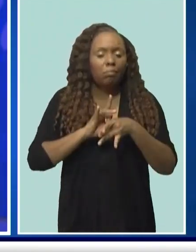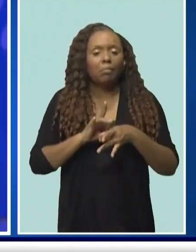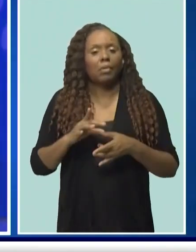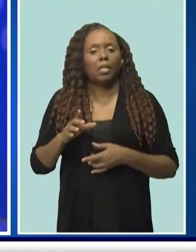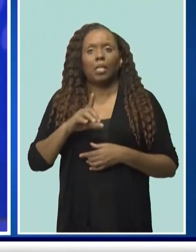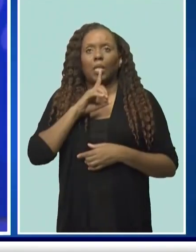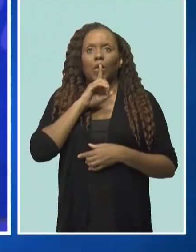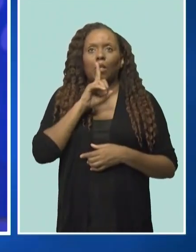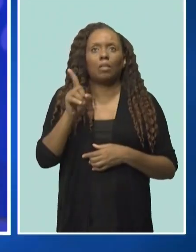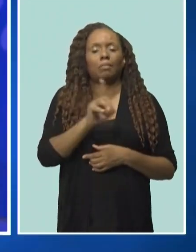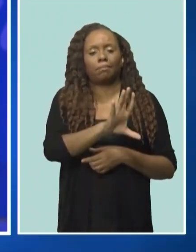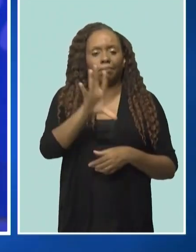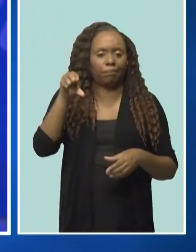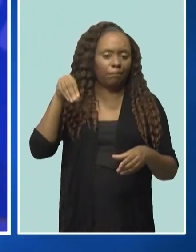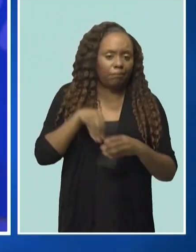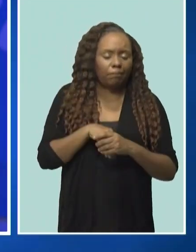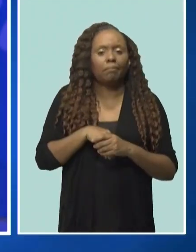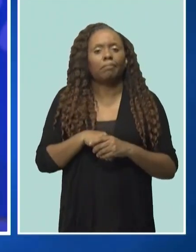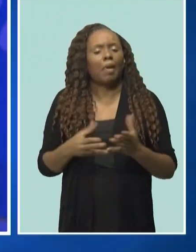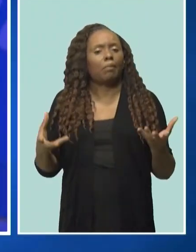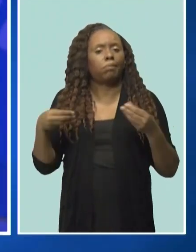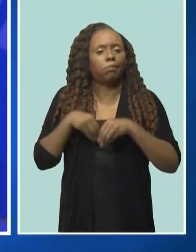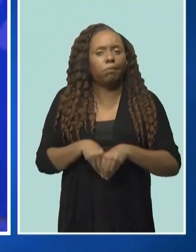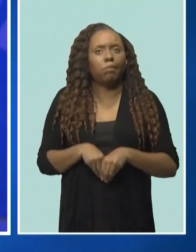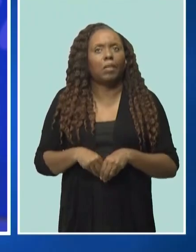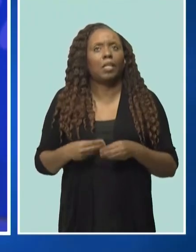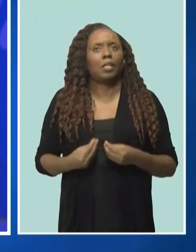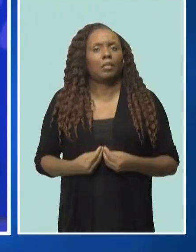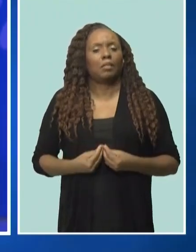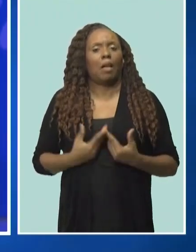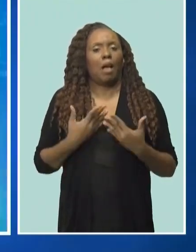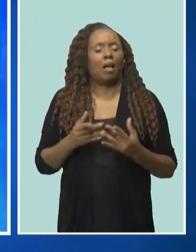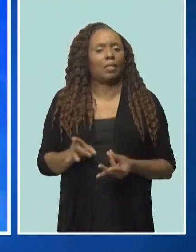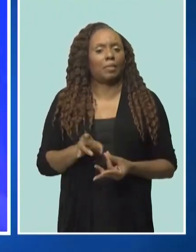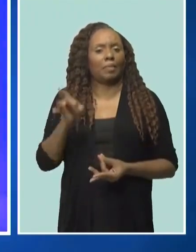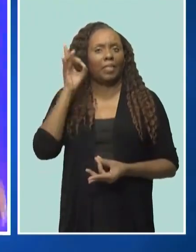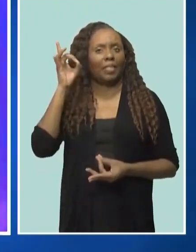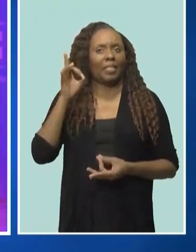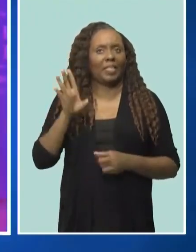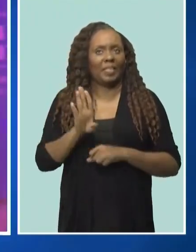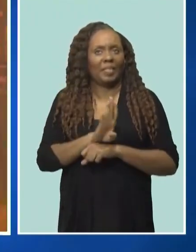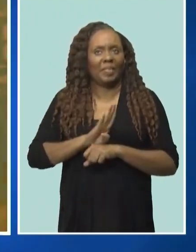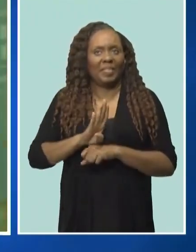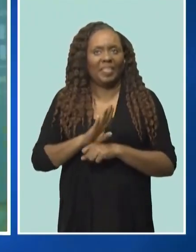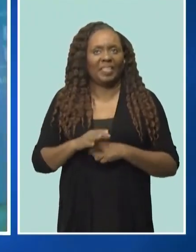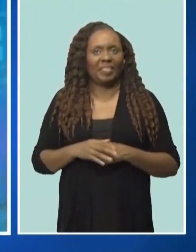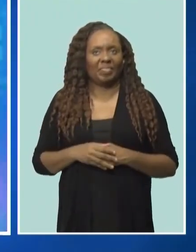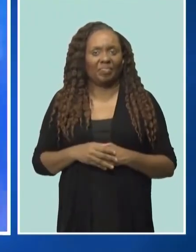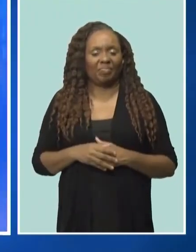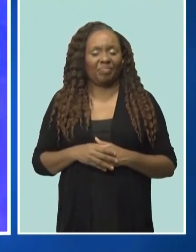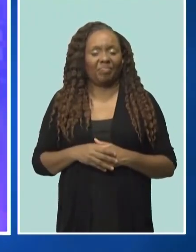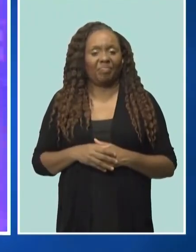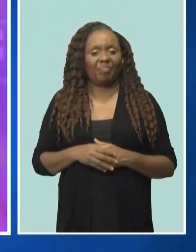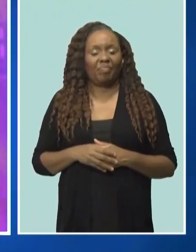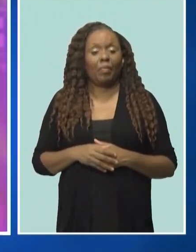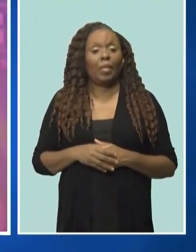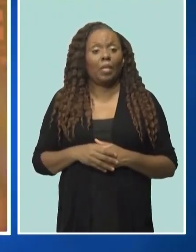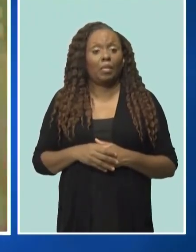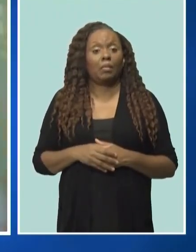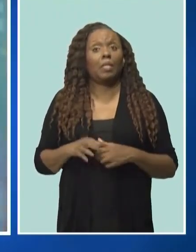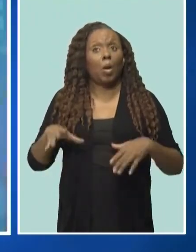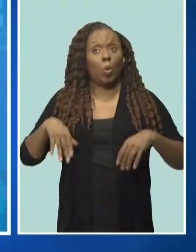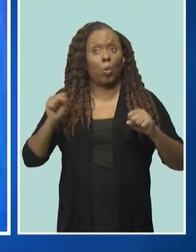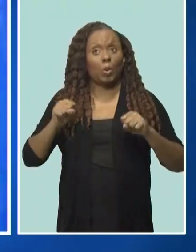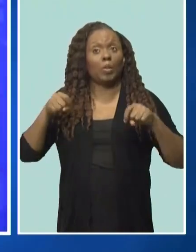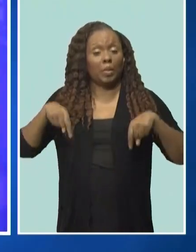and immerse yourselves in the infectious spirit of Barbados. The BDMA official says by hosting this conference